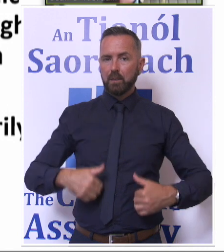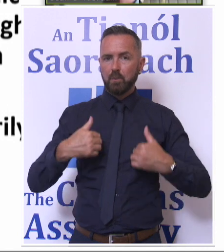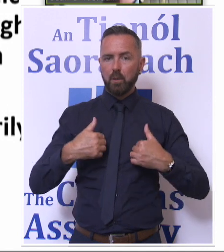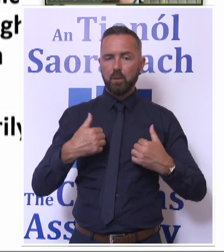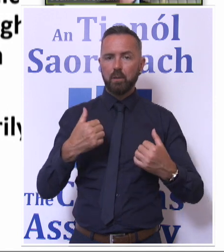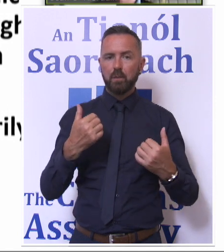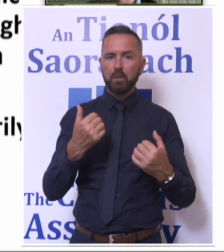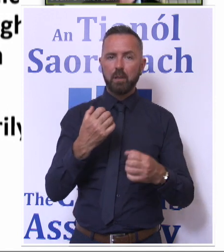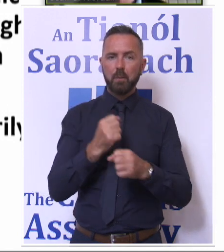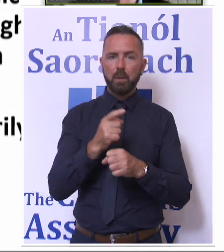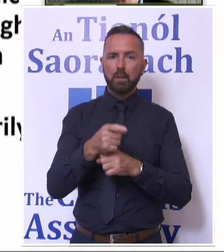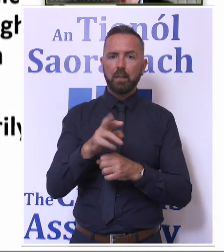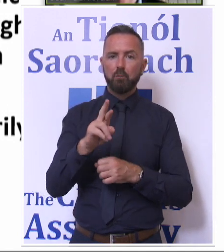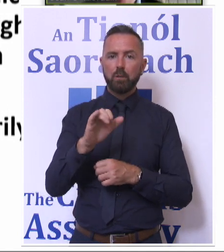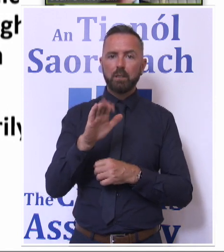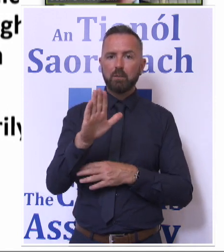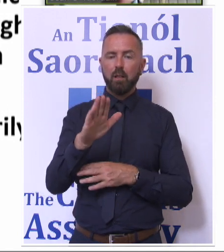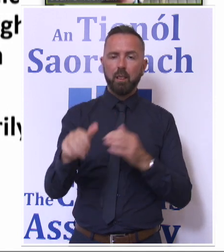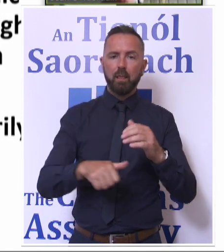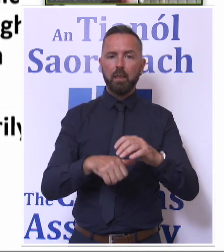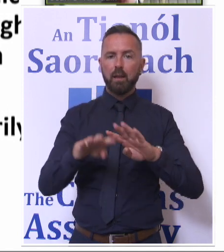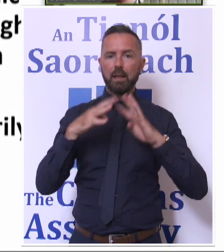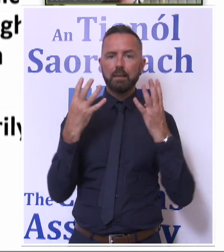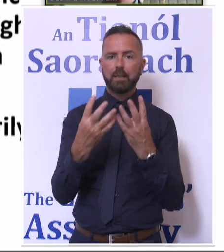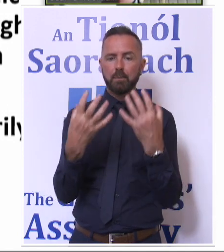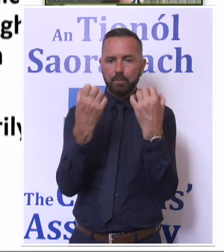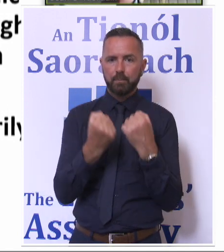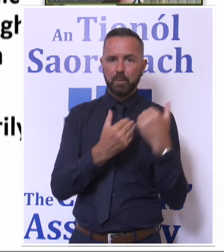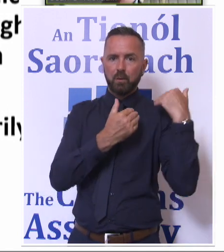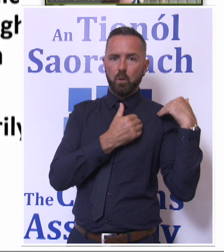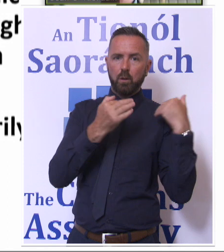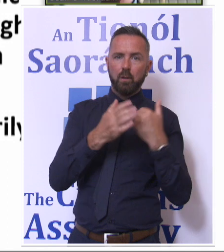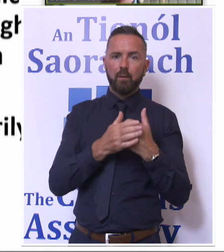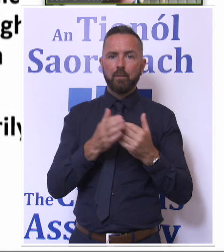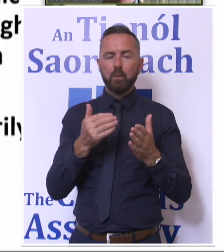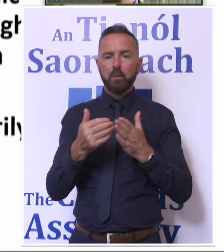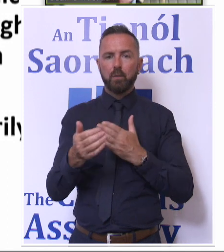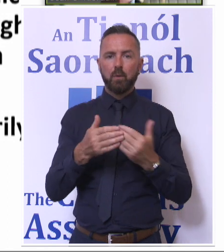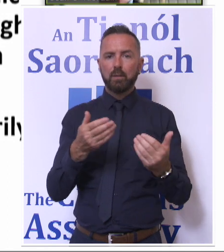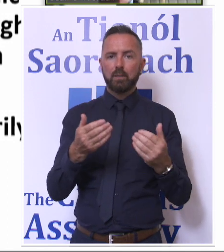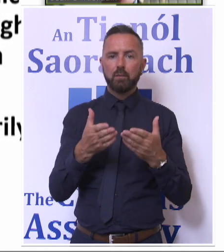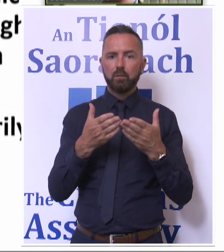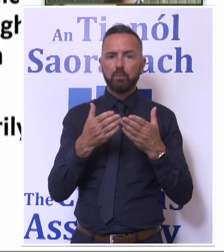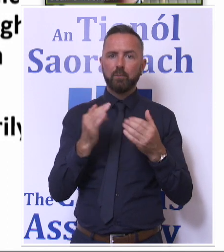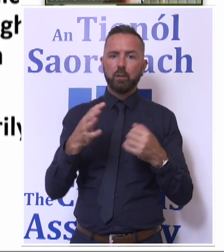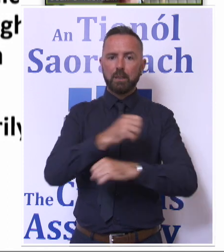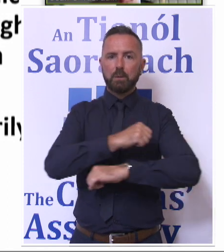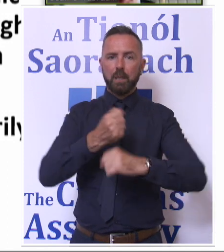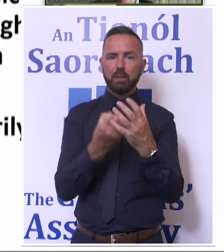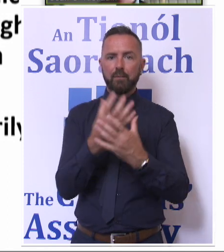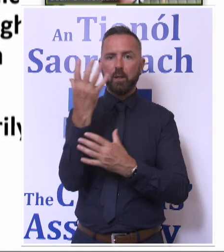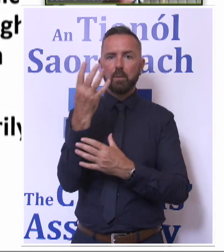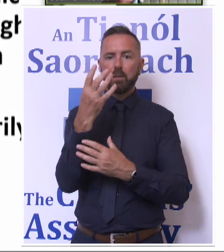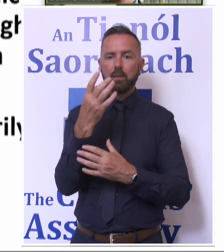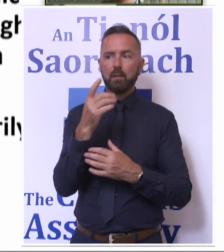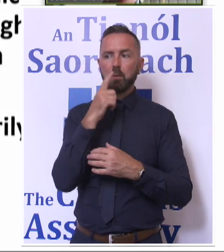the regional assembly taking on the role of setting broad strategic intent for regional economic and spatial development, but the